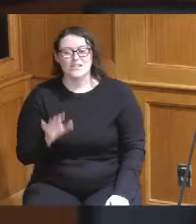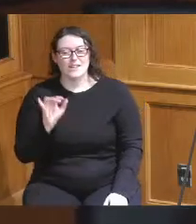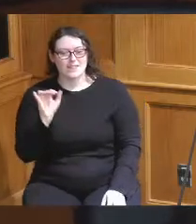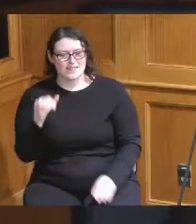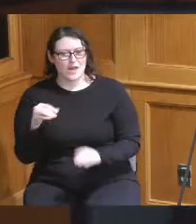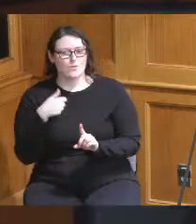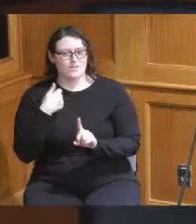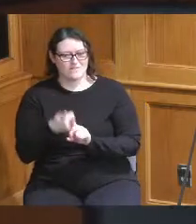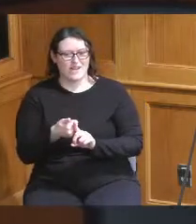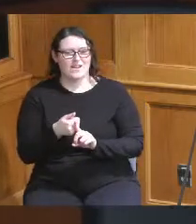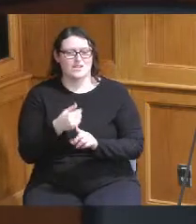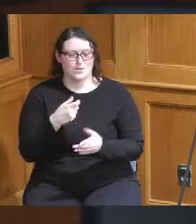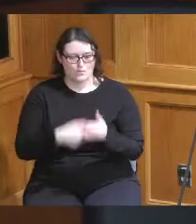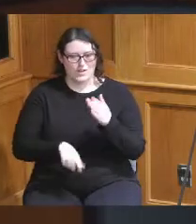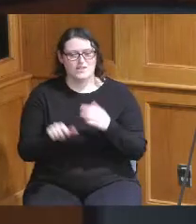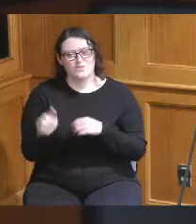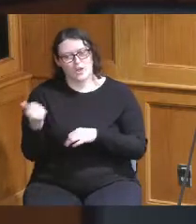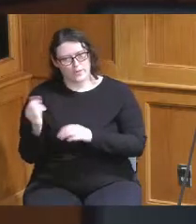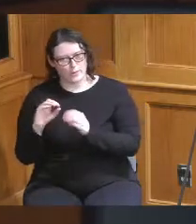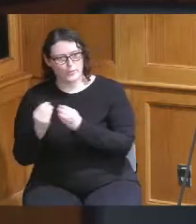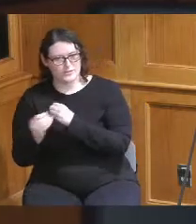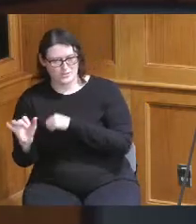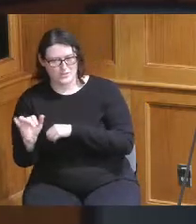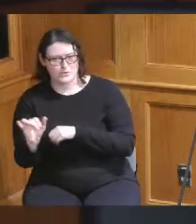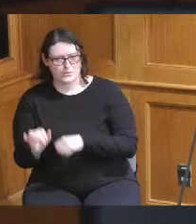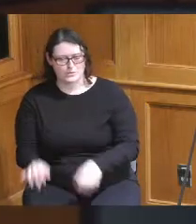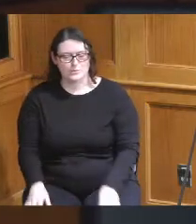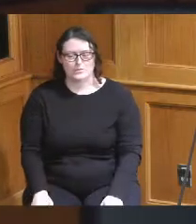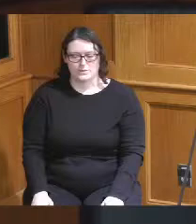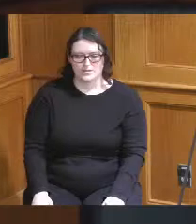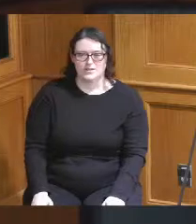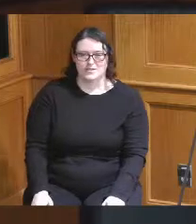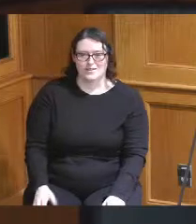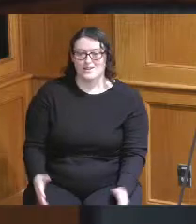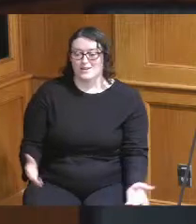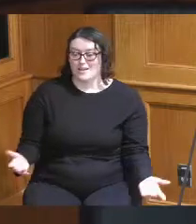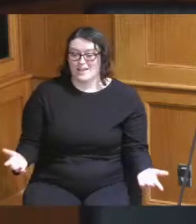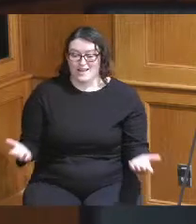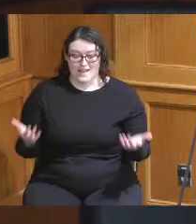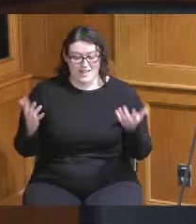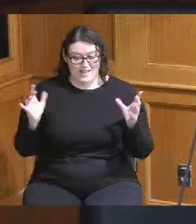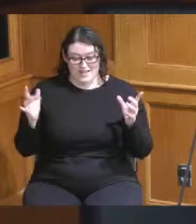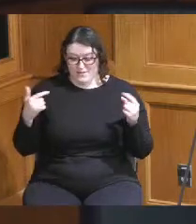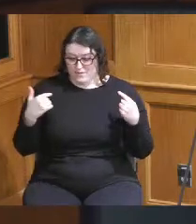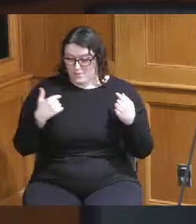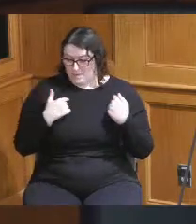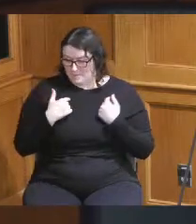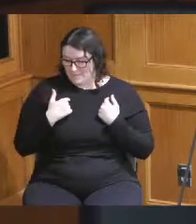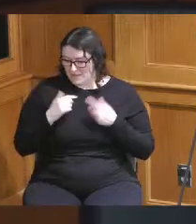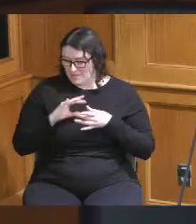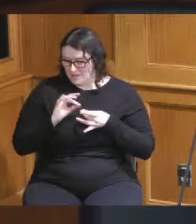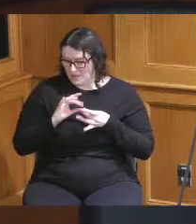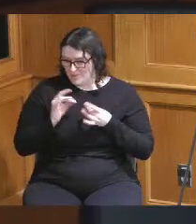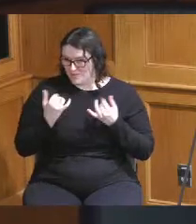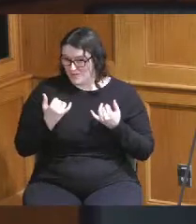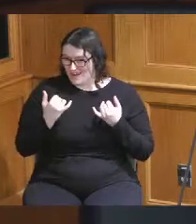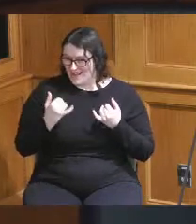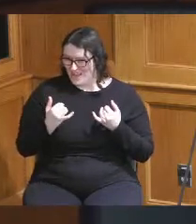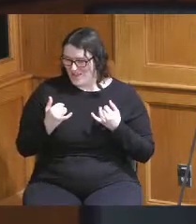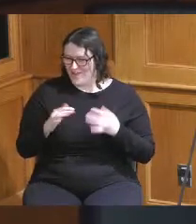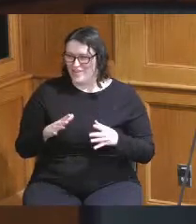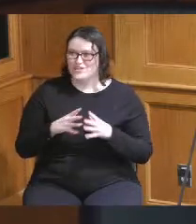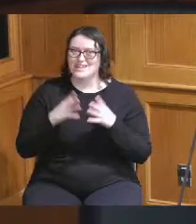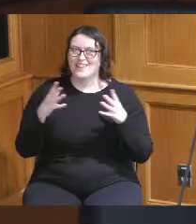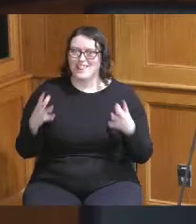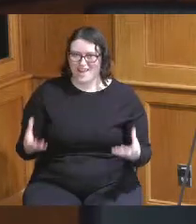impacts the rates for some of these other organizations too. So that's all I have at this moment in time. There's a lot